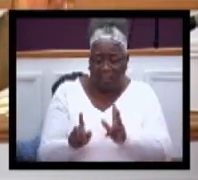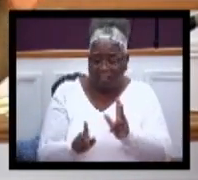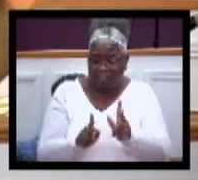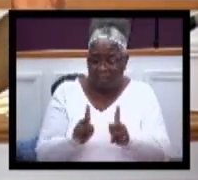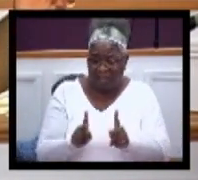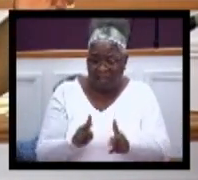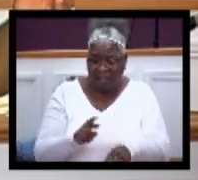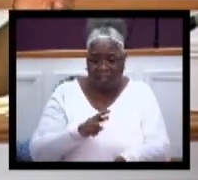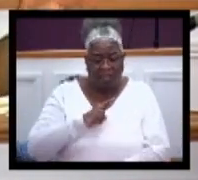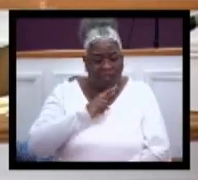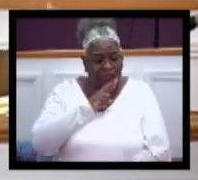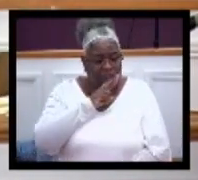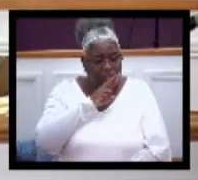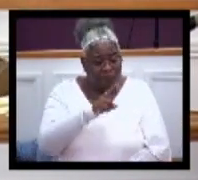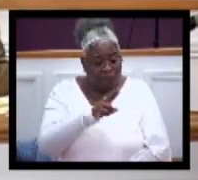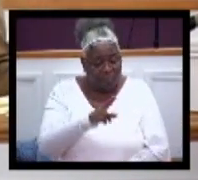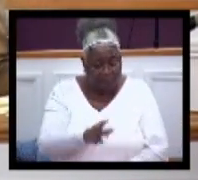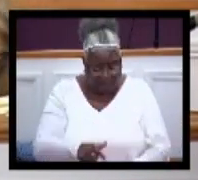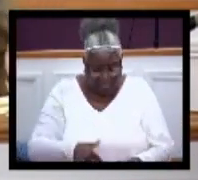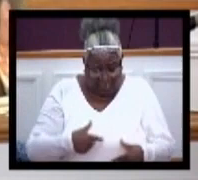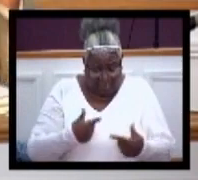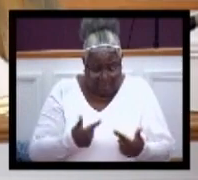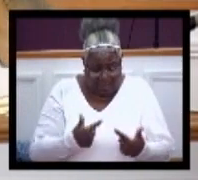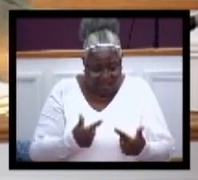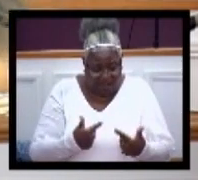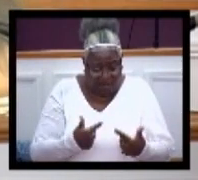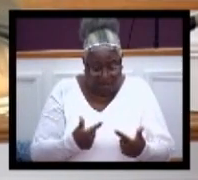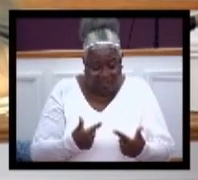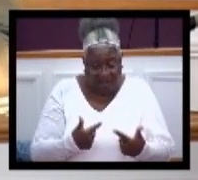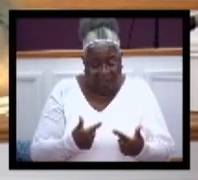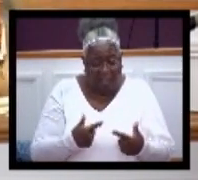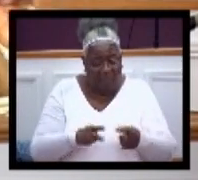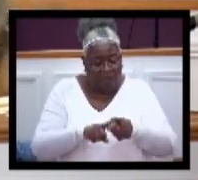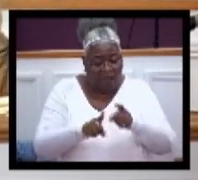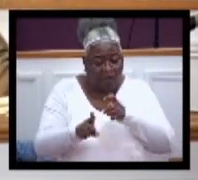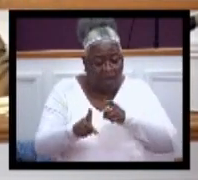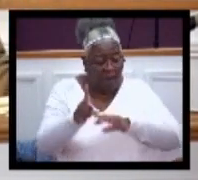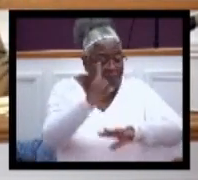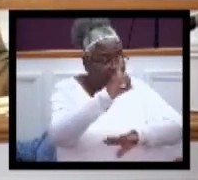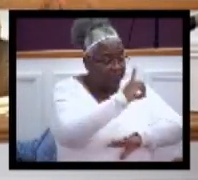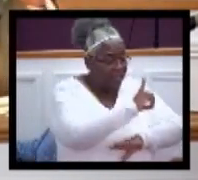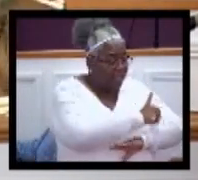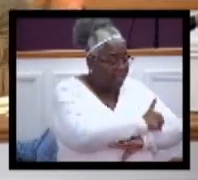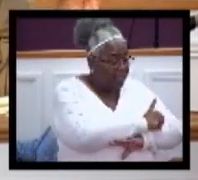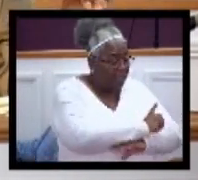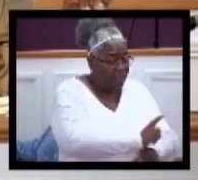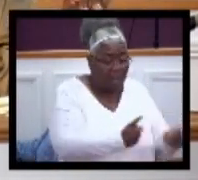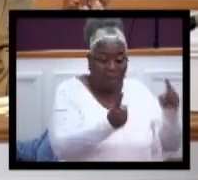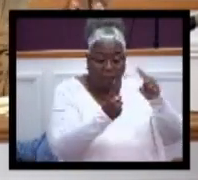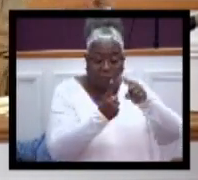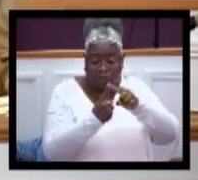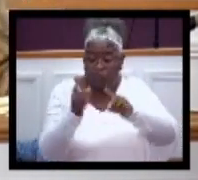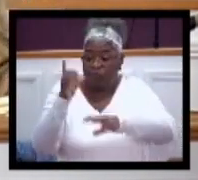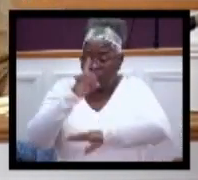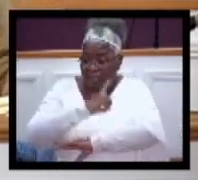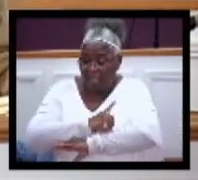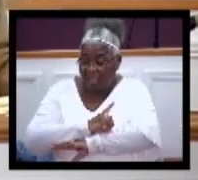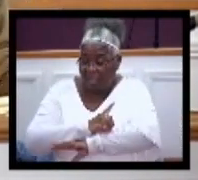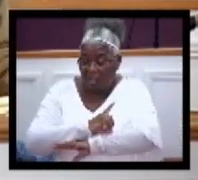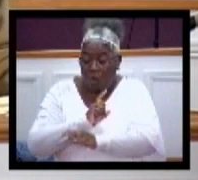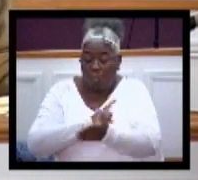literally live life from day to day, week to